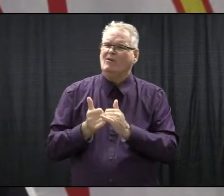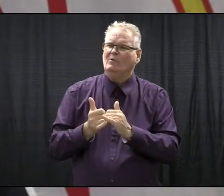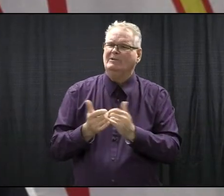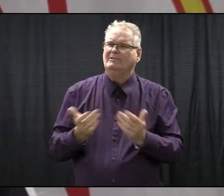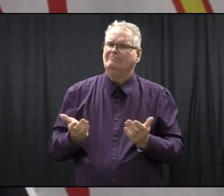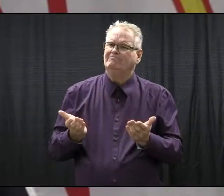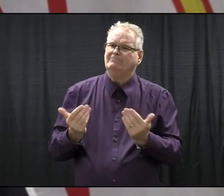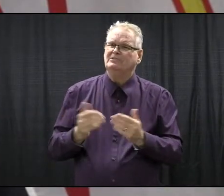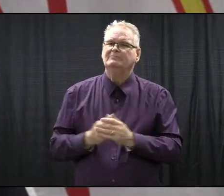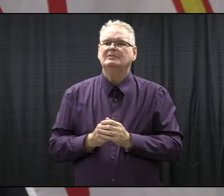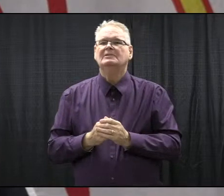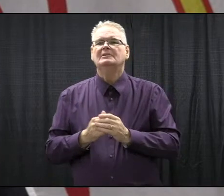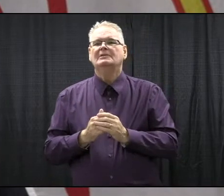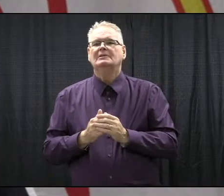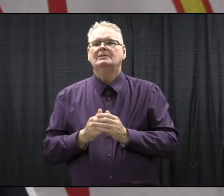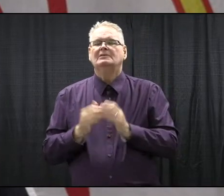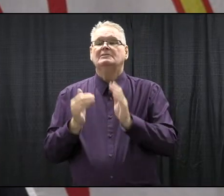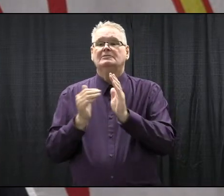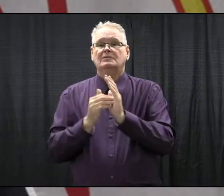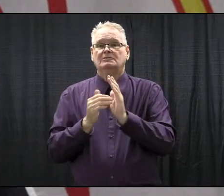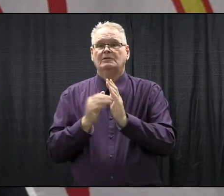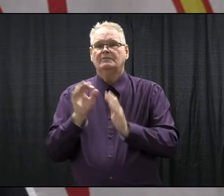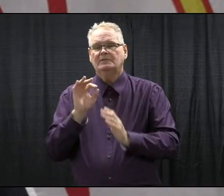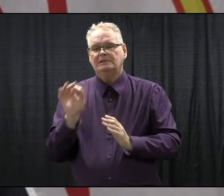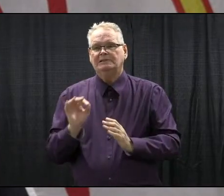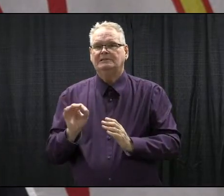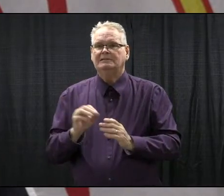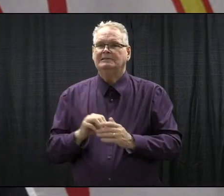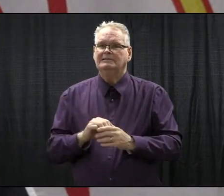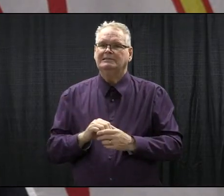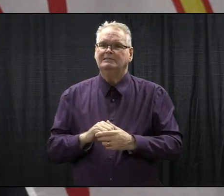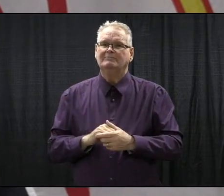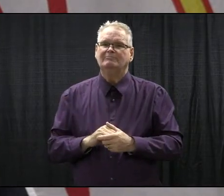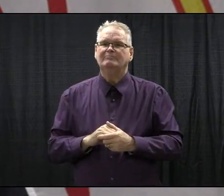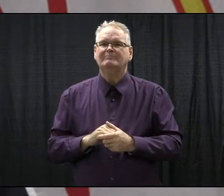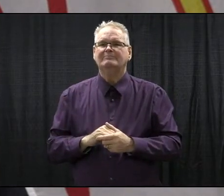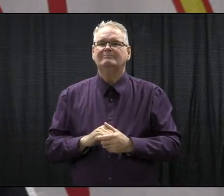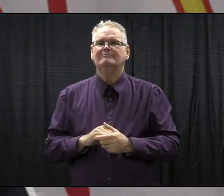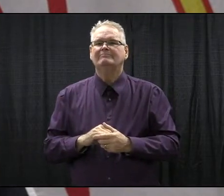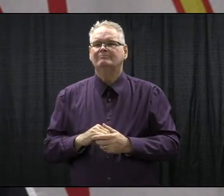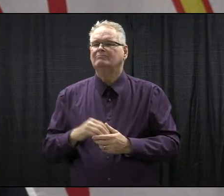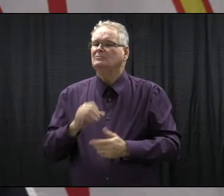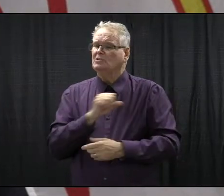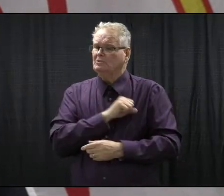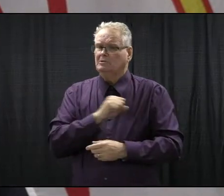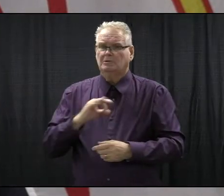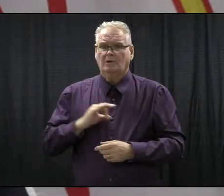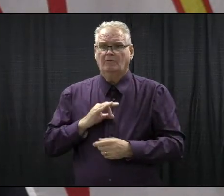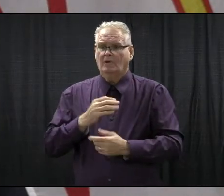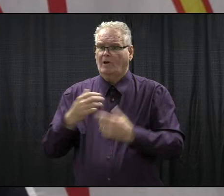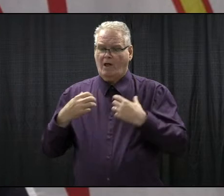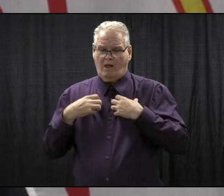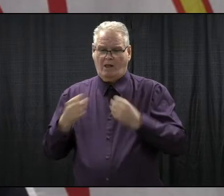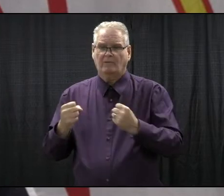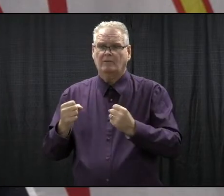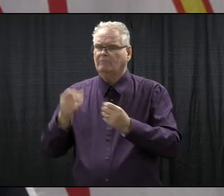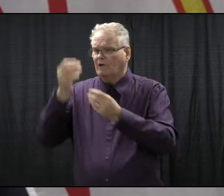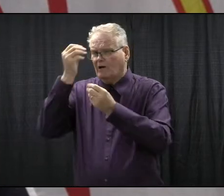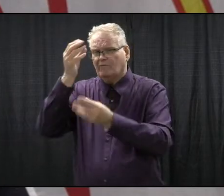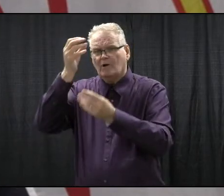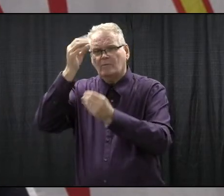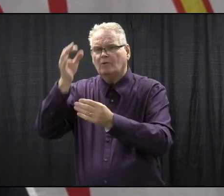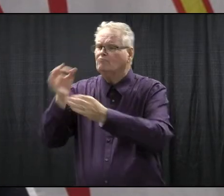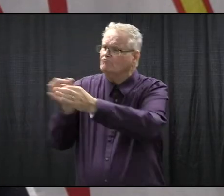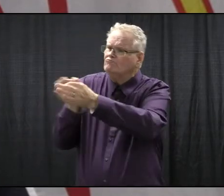vaccination sites, the staff there are educating people as to the interchangeability of the vaccines and that